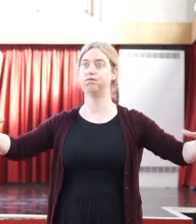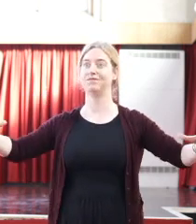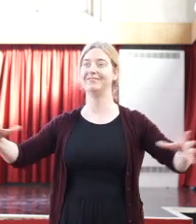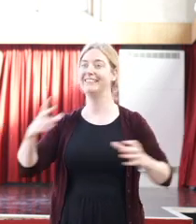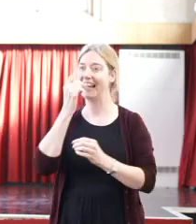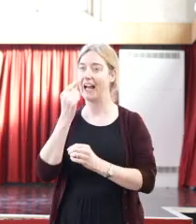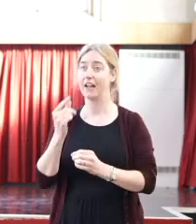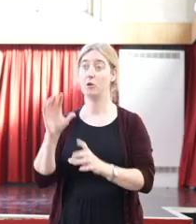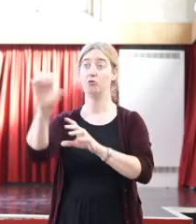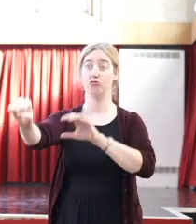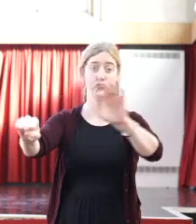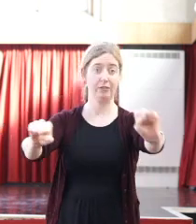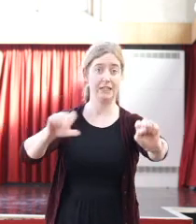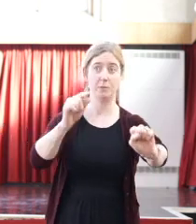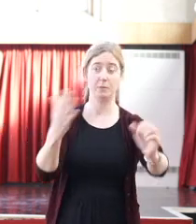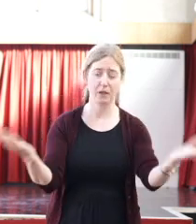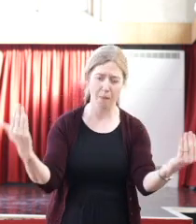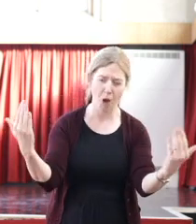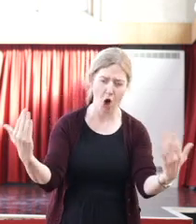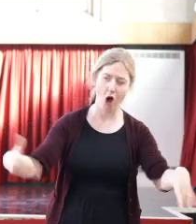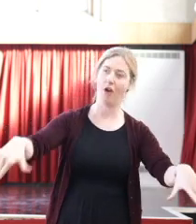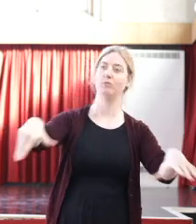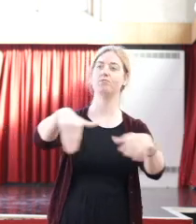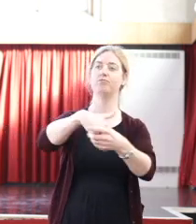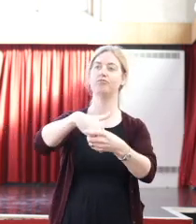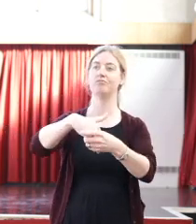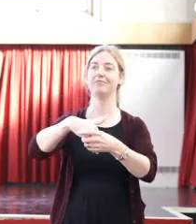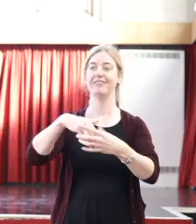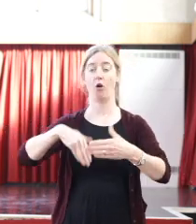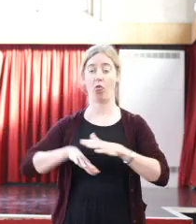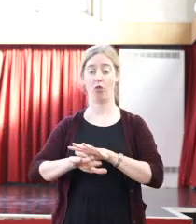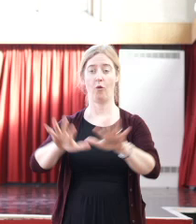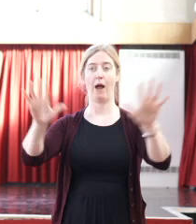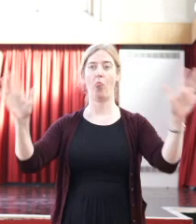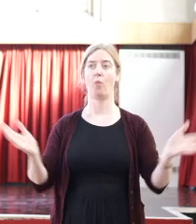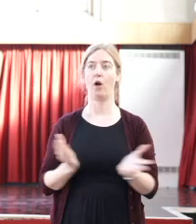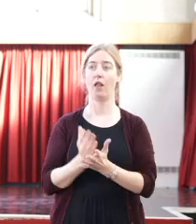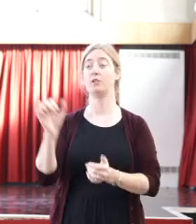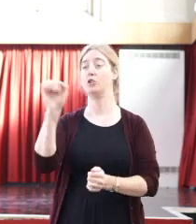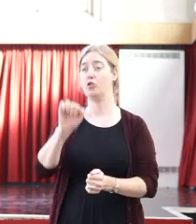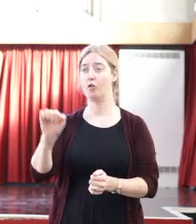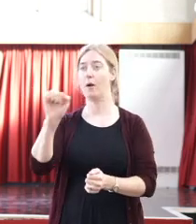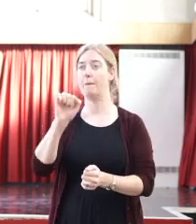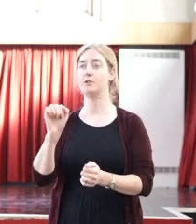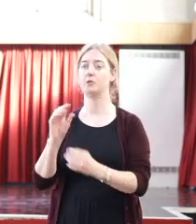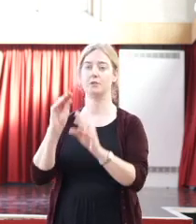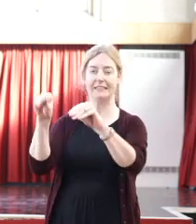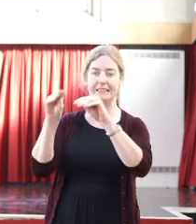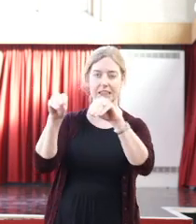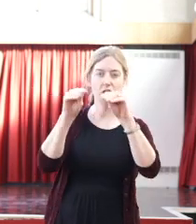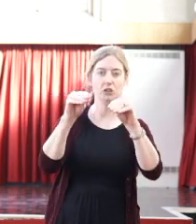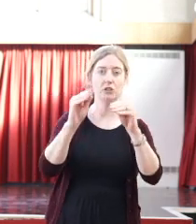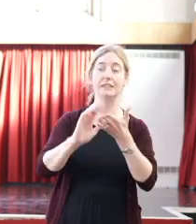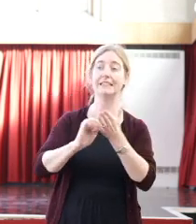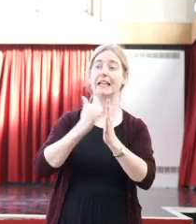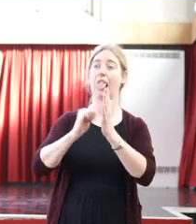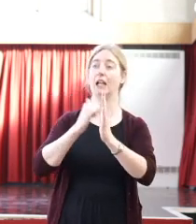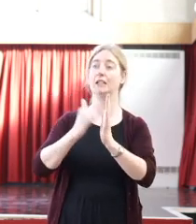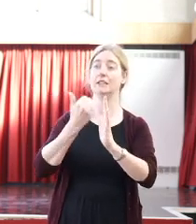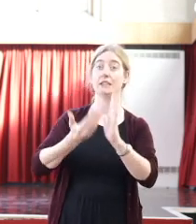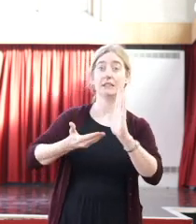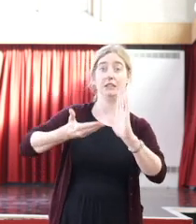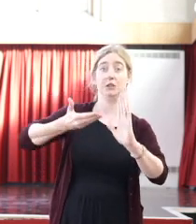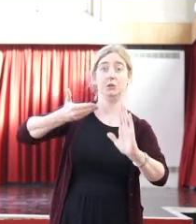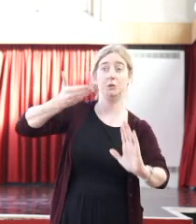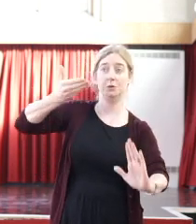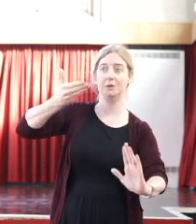order to reach people around the world. We work across Europe to teach and upskill different cultural